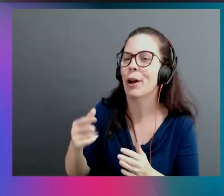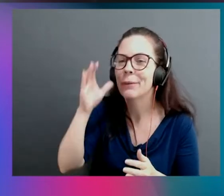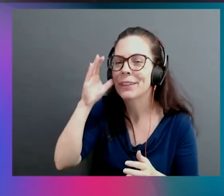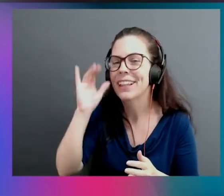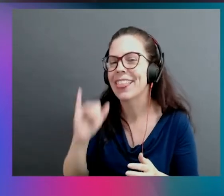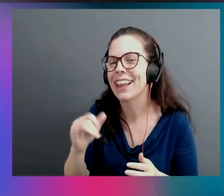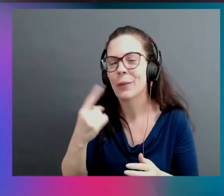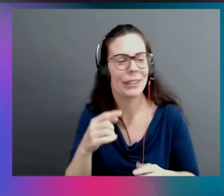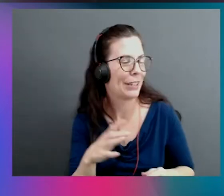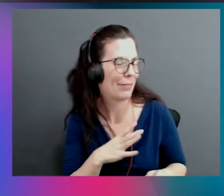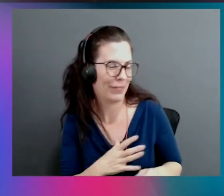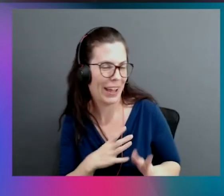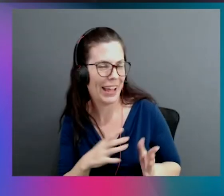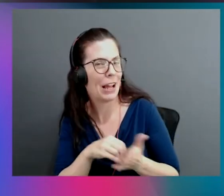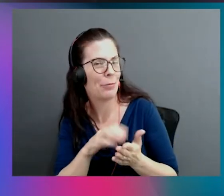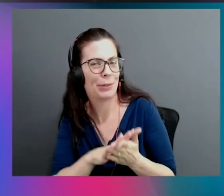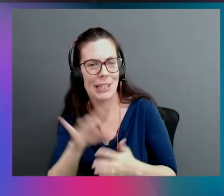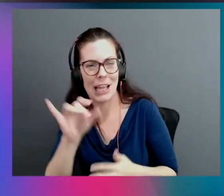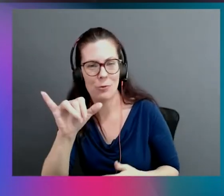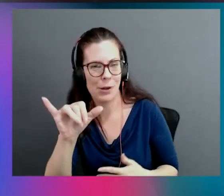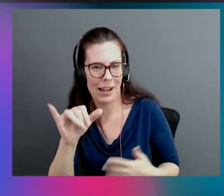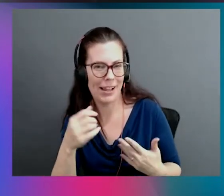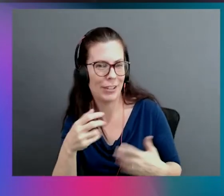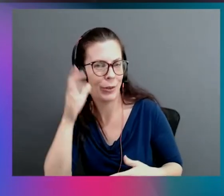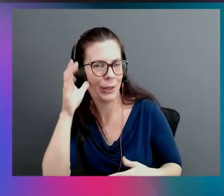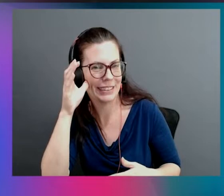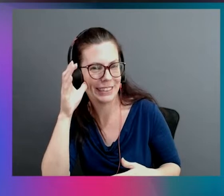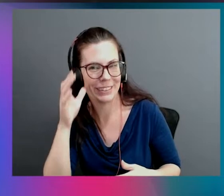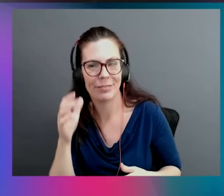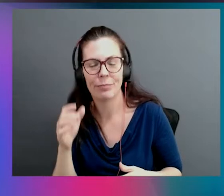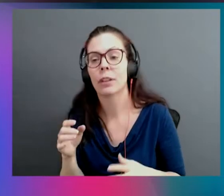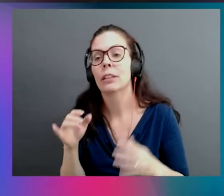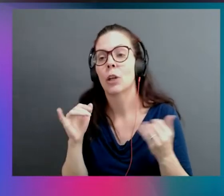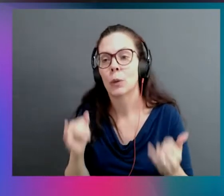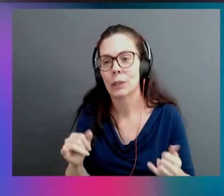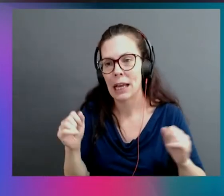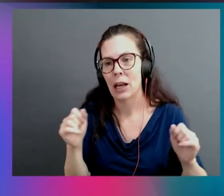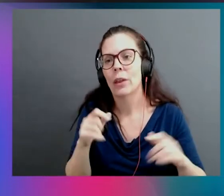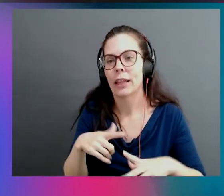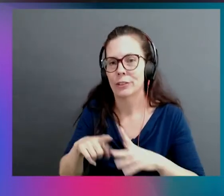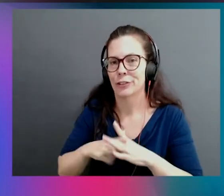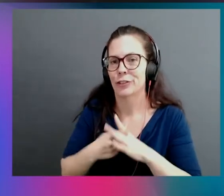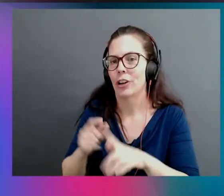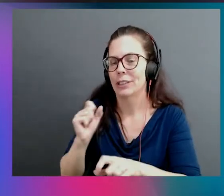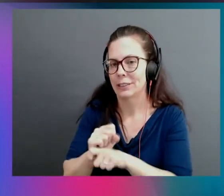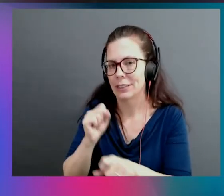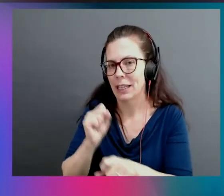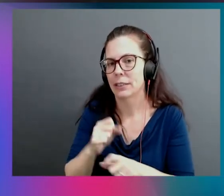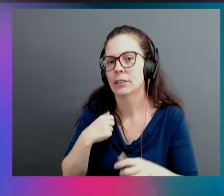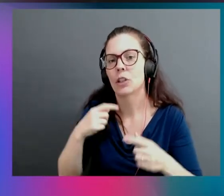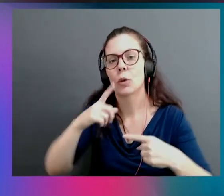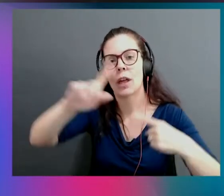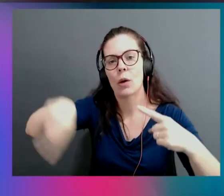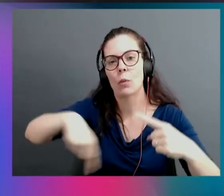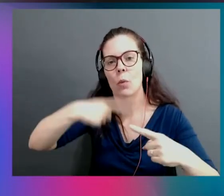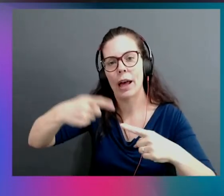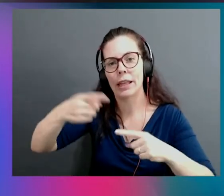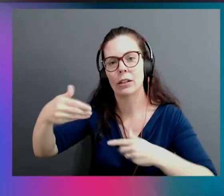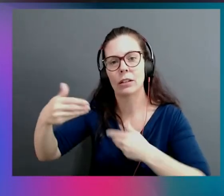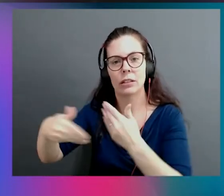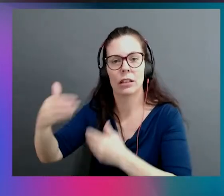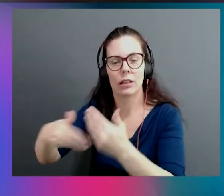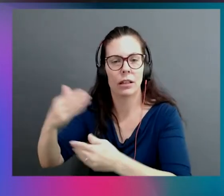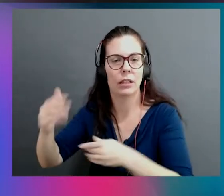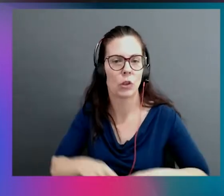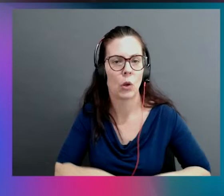I'll put one Yeah. then. So this kicked off the task. Now Okay. we're going to have our while loop go and go and go. We're going to pause for